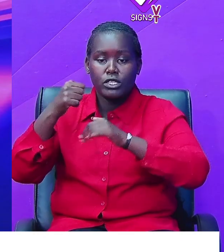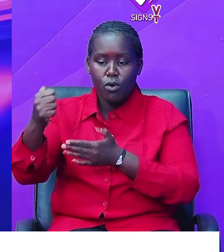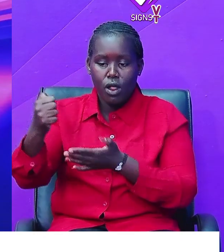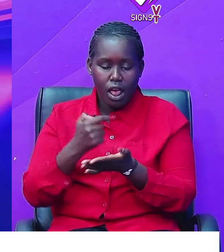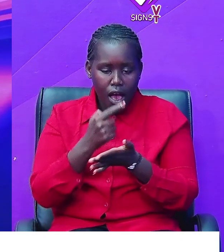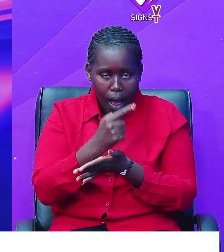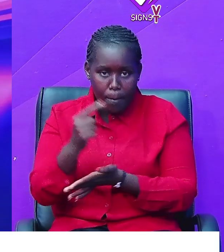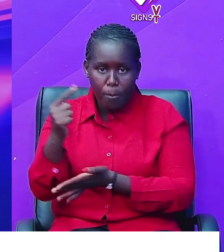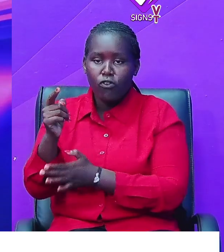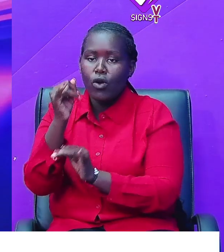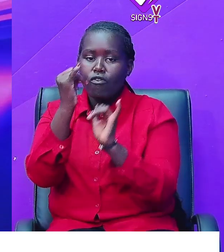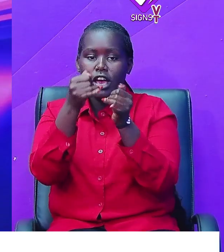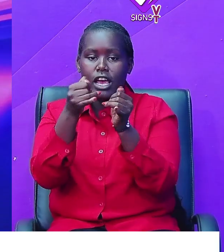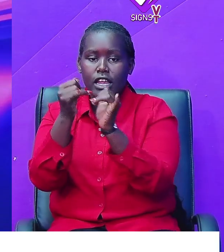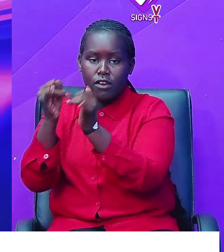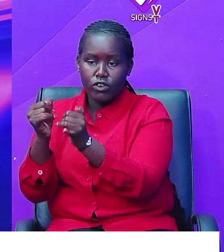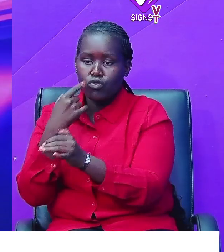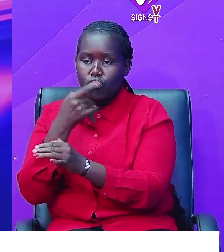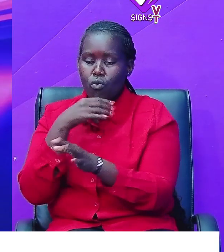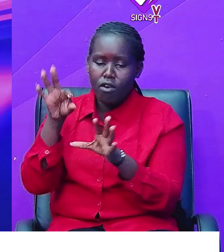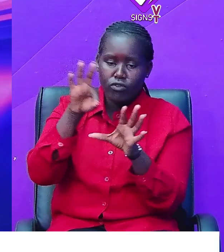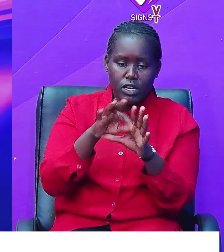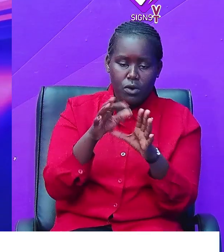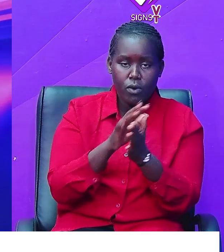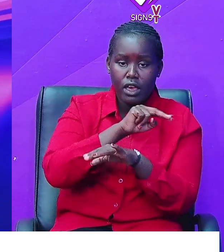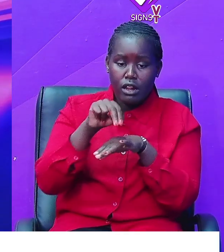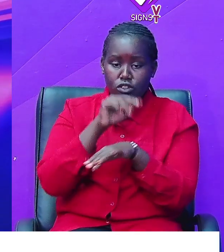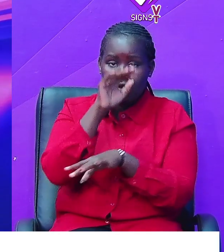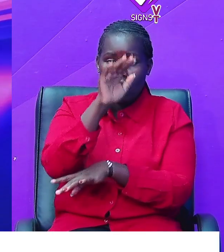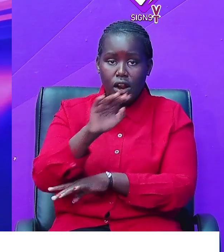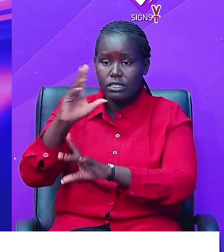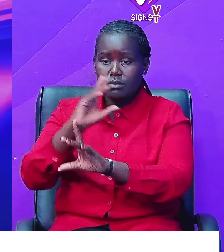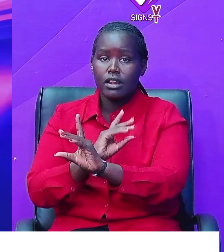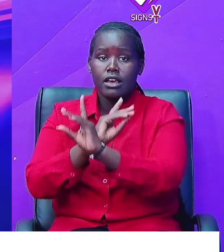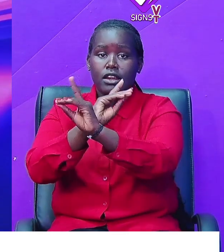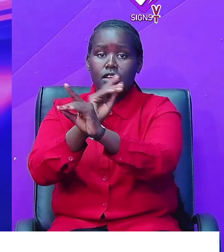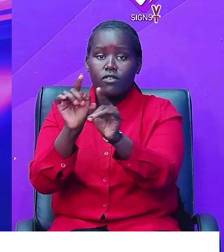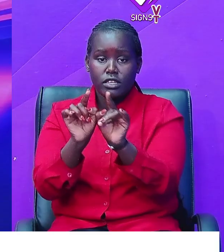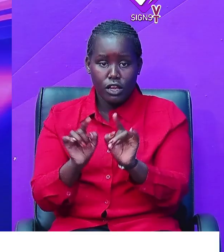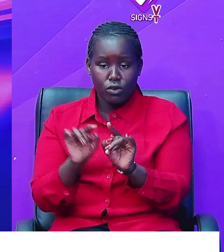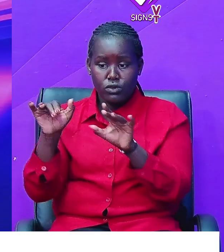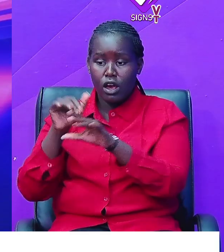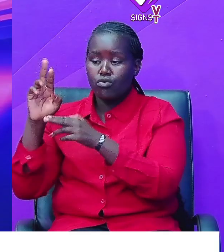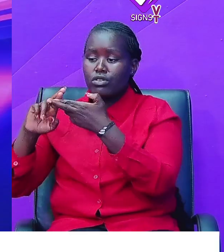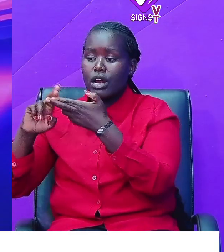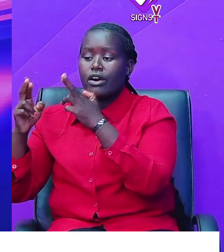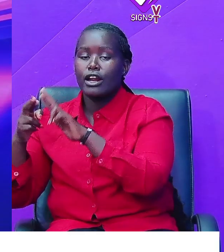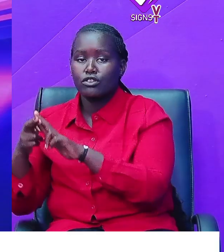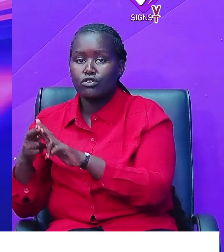of individuals vetted by the National Assembly's Defense and Foreign Relations